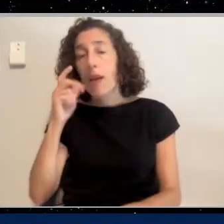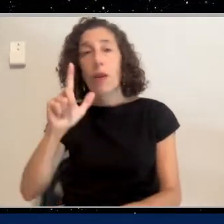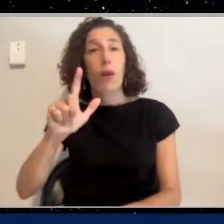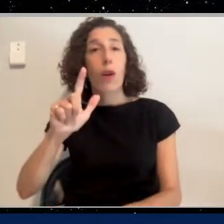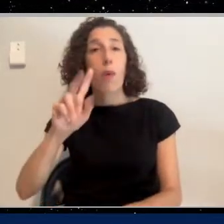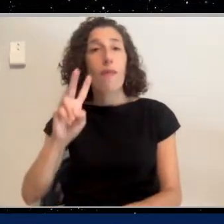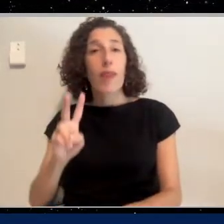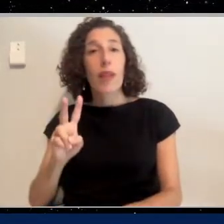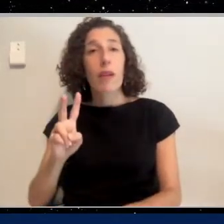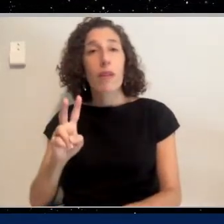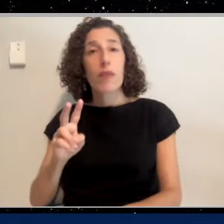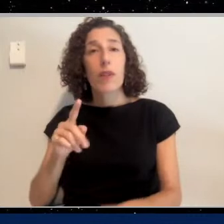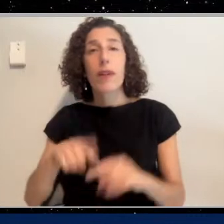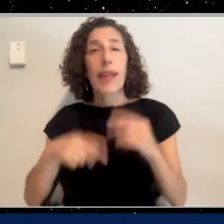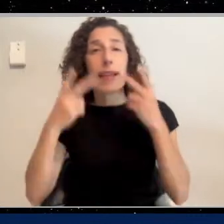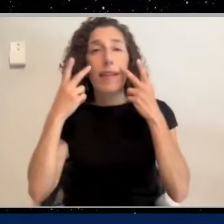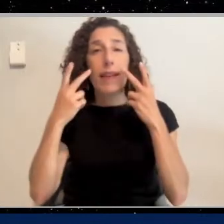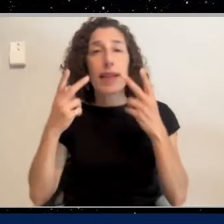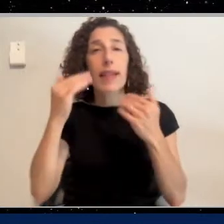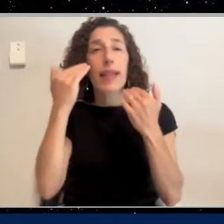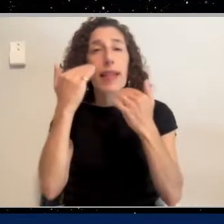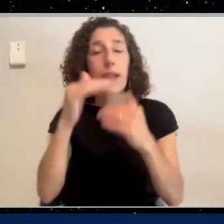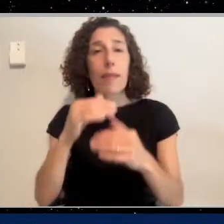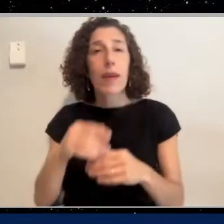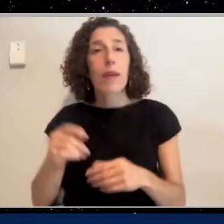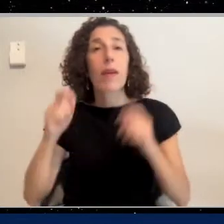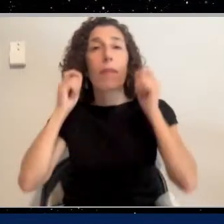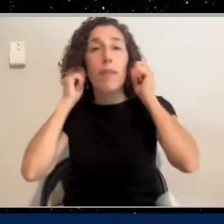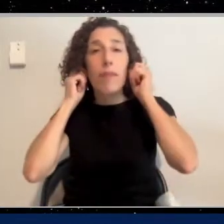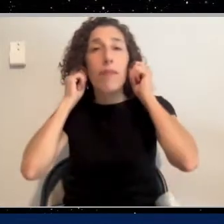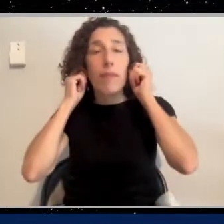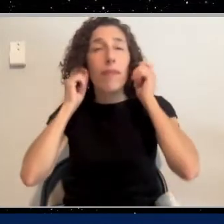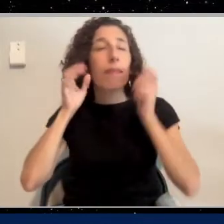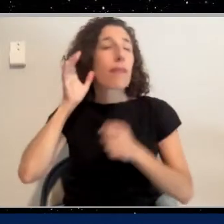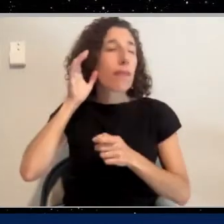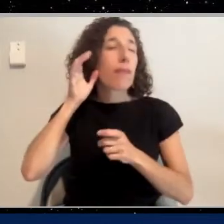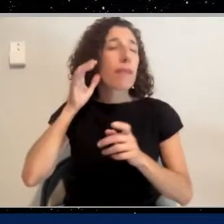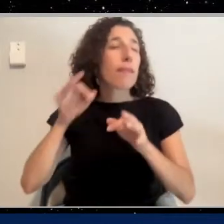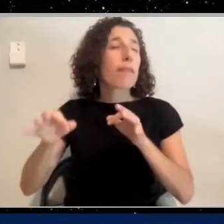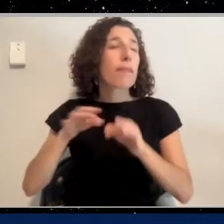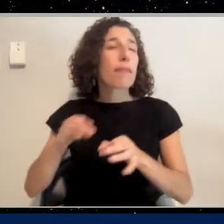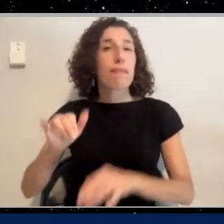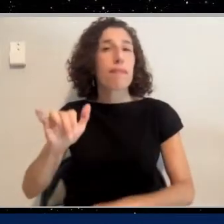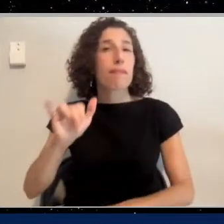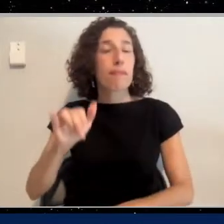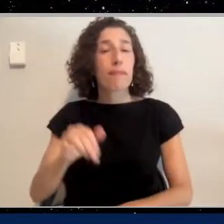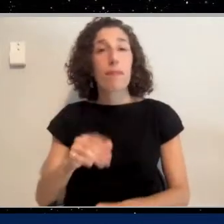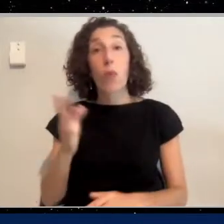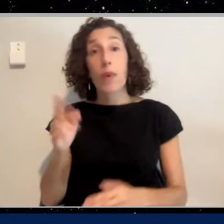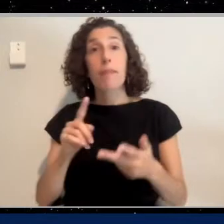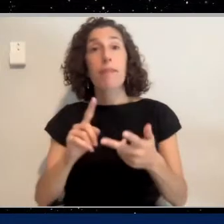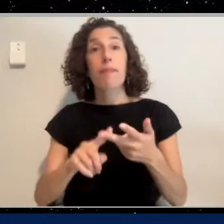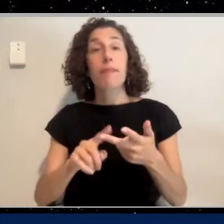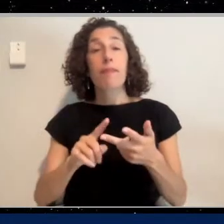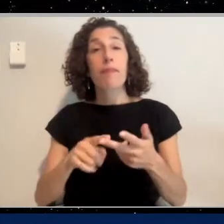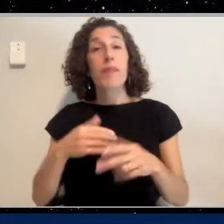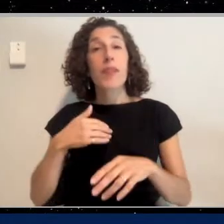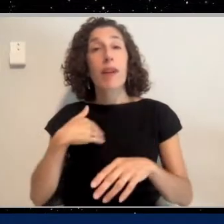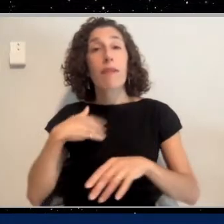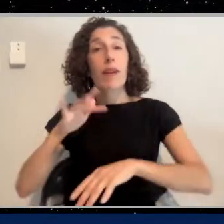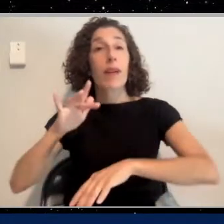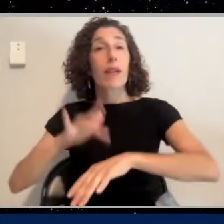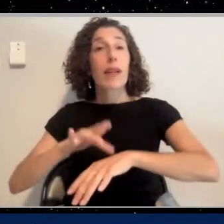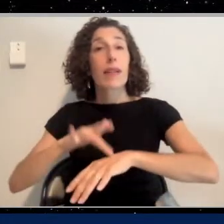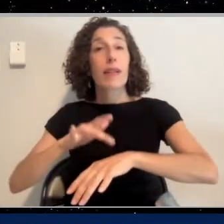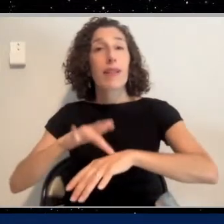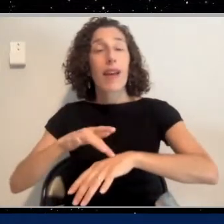have that you can check out when you come into the museum, a tactile guide with talking pen. And this